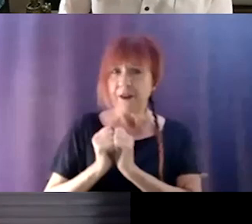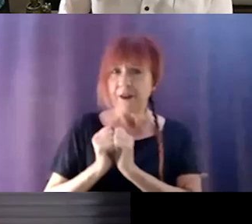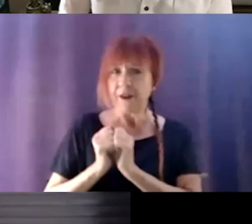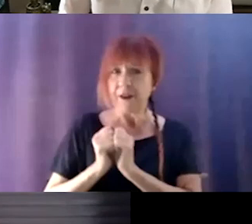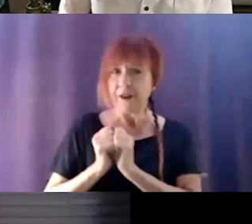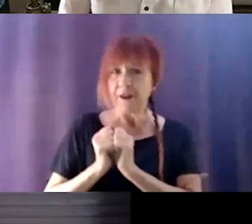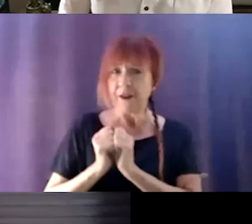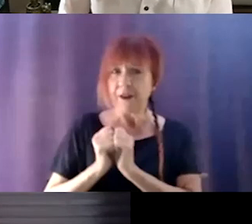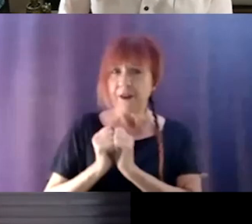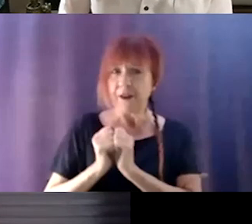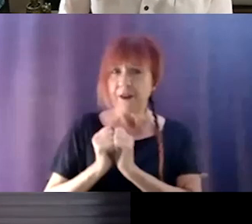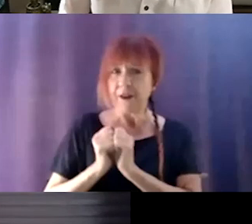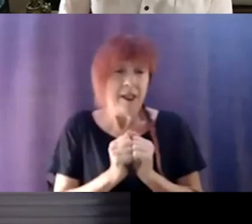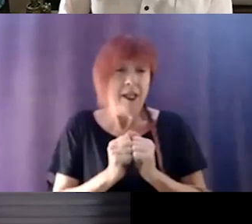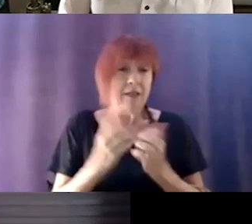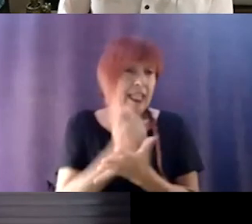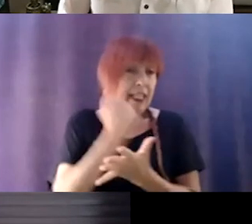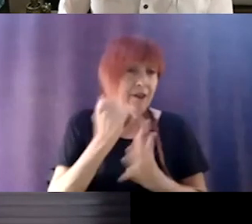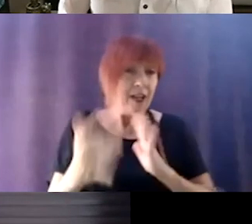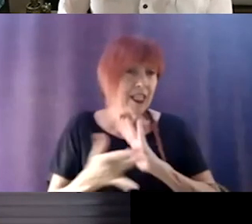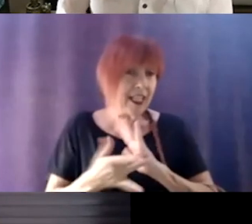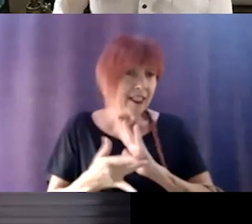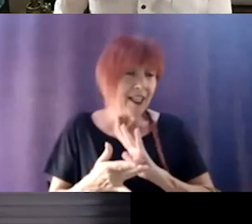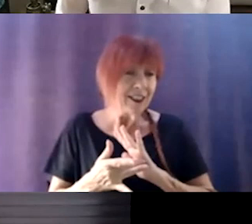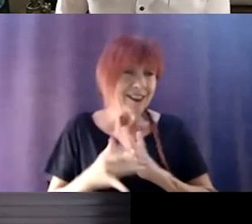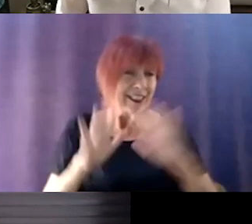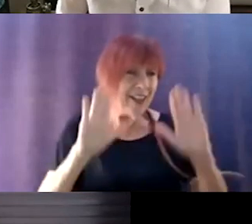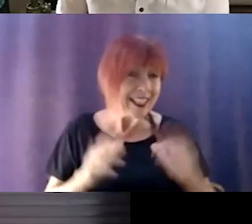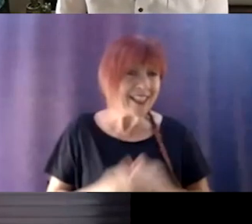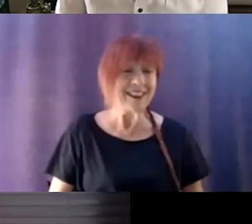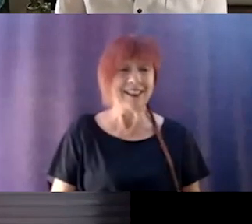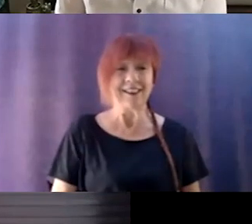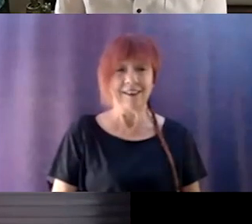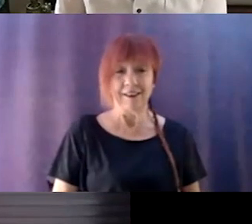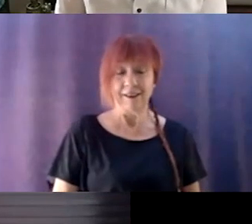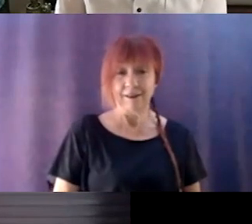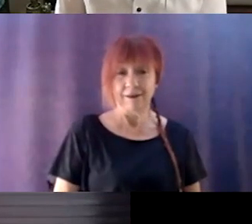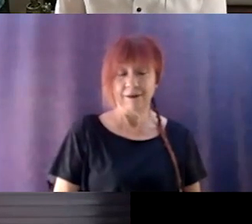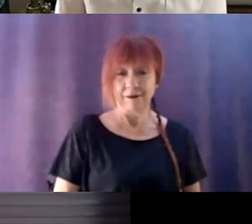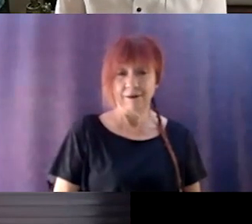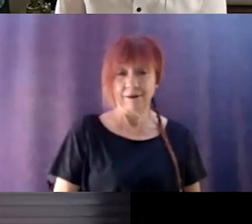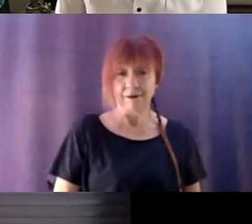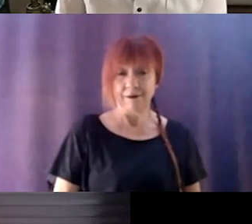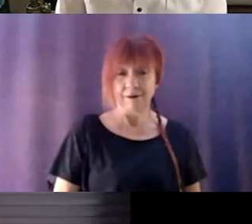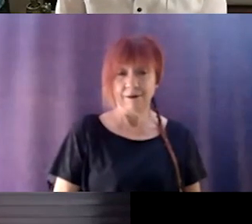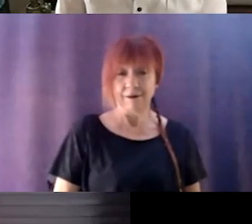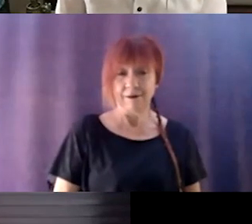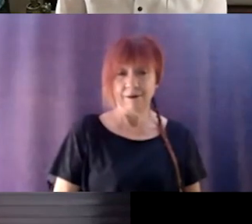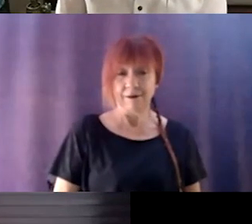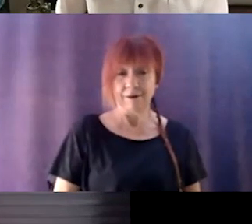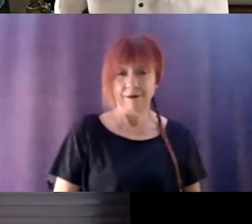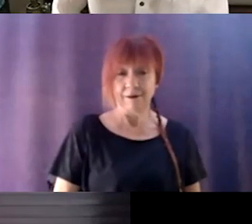we have. It's fantastic. Yeah. So this I love my way to live this, you know.